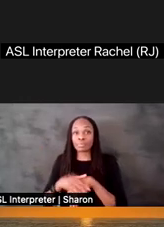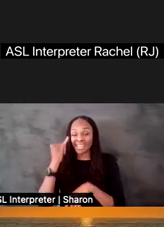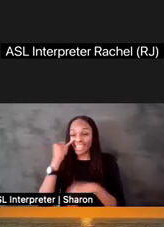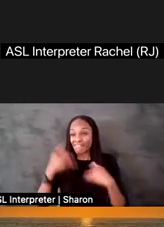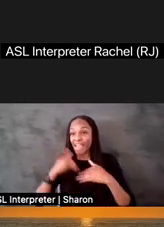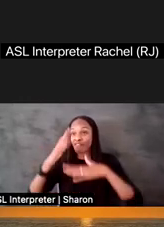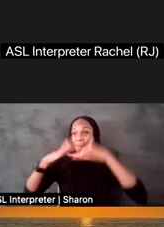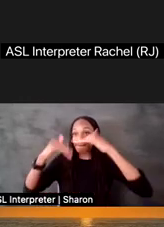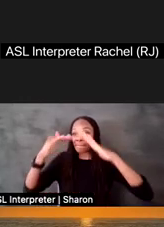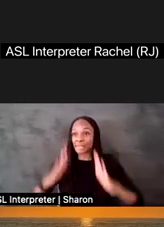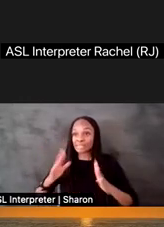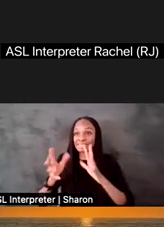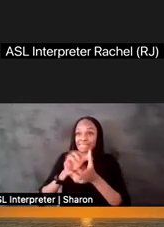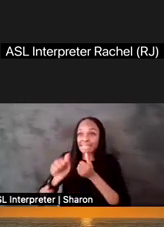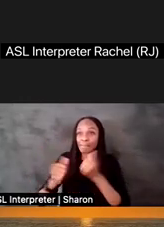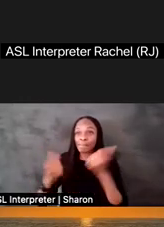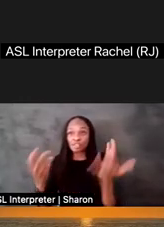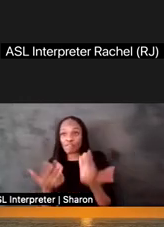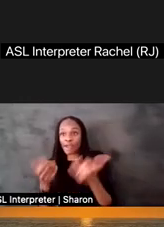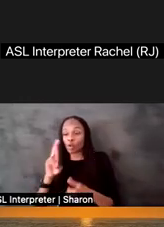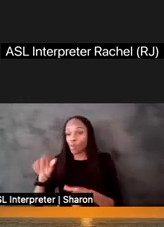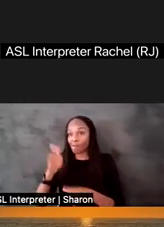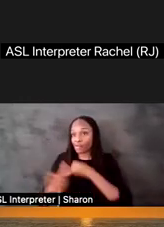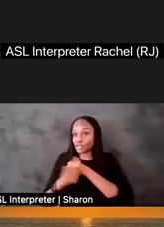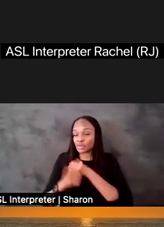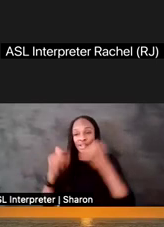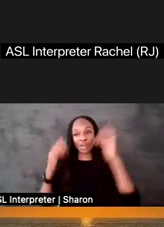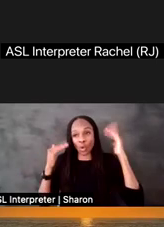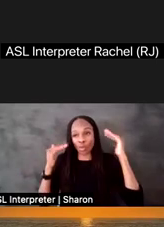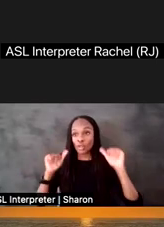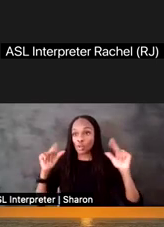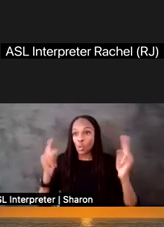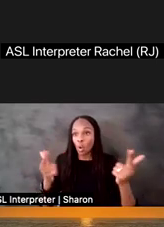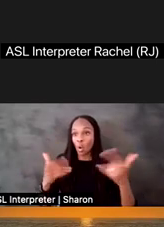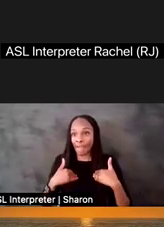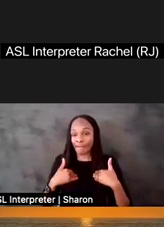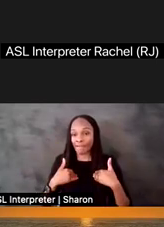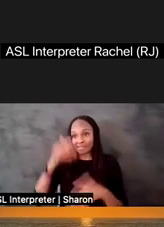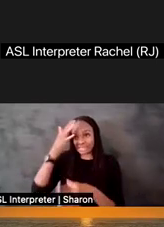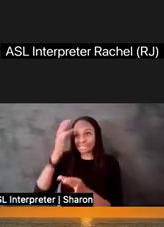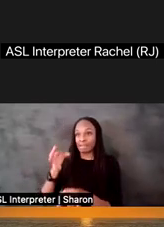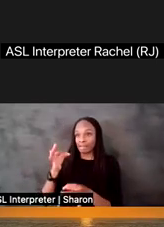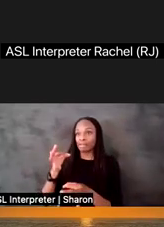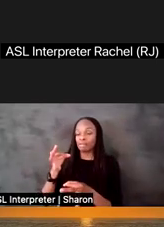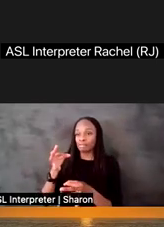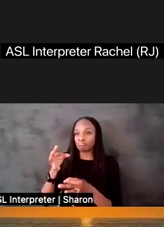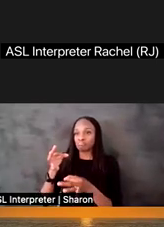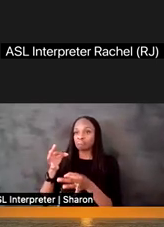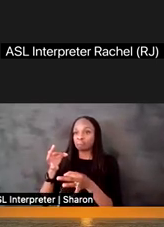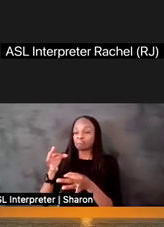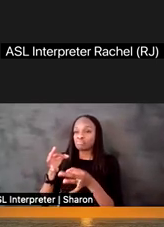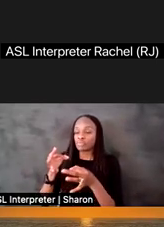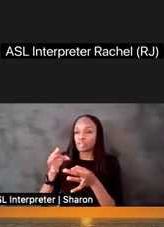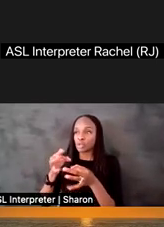damage, a fire, or other hazard. Hopefully you all have decided on an assembly point